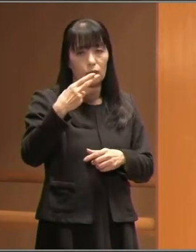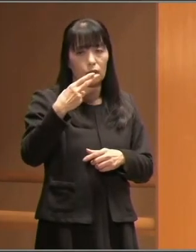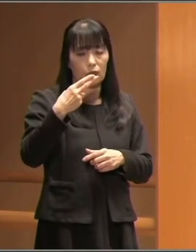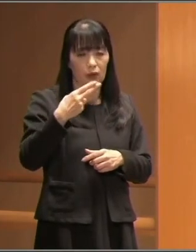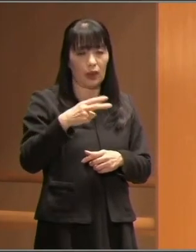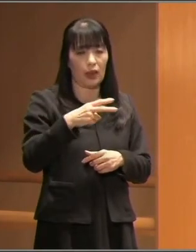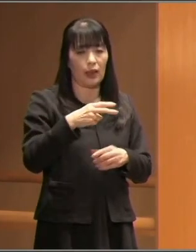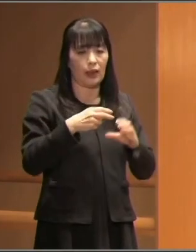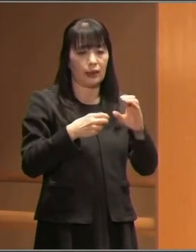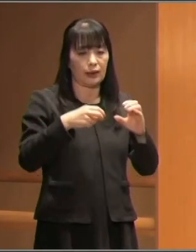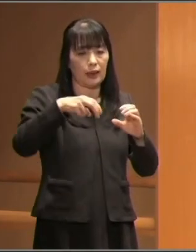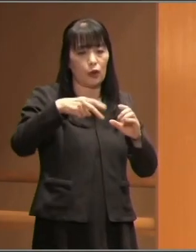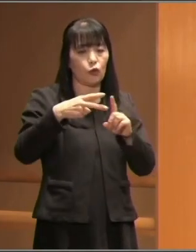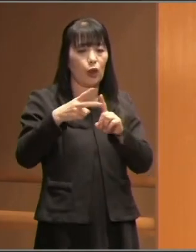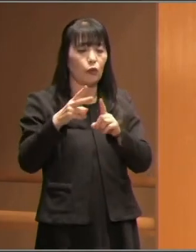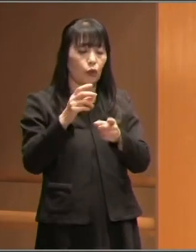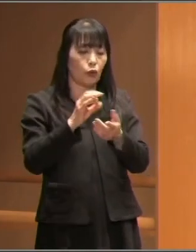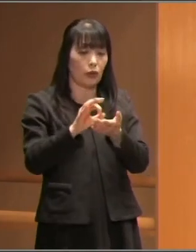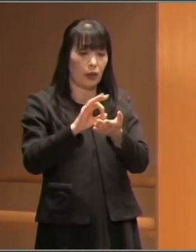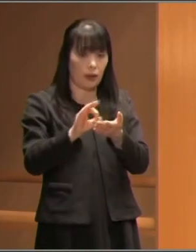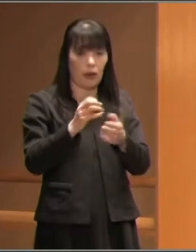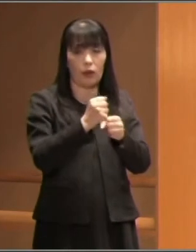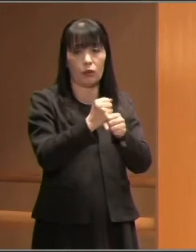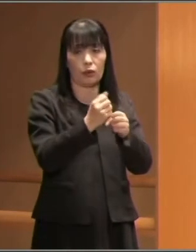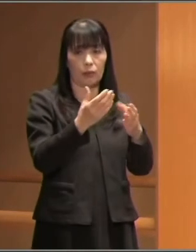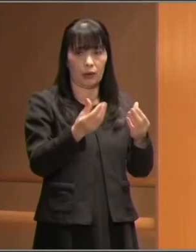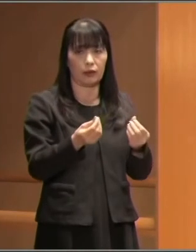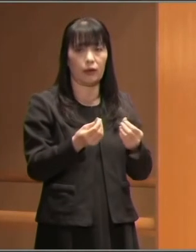with the CNF.